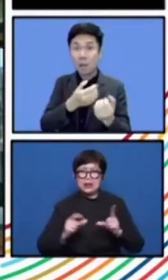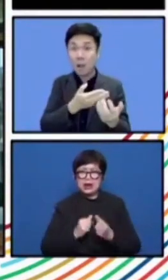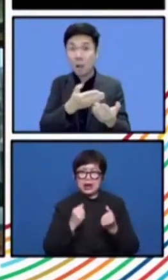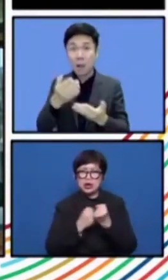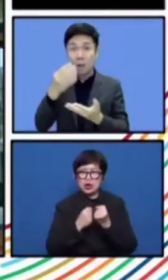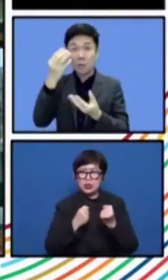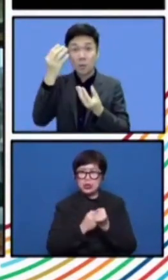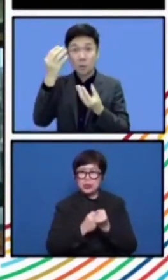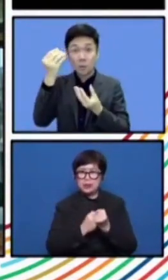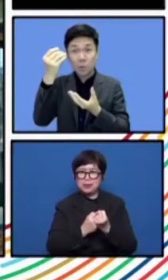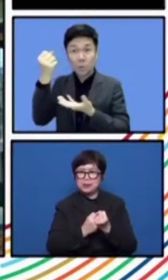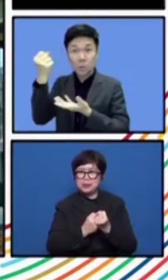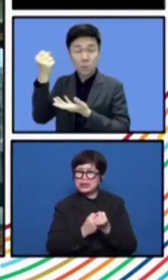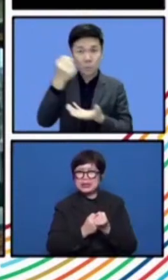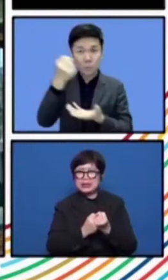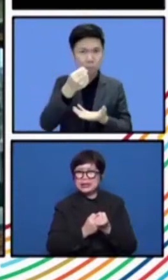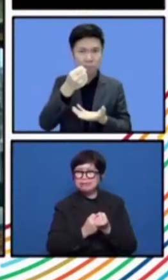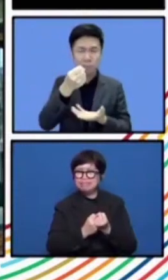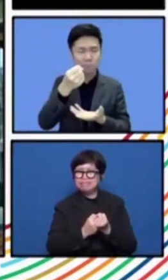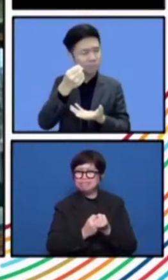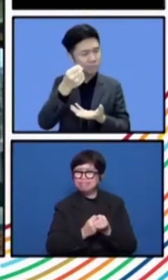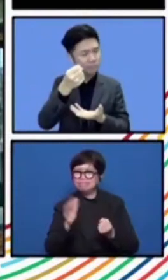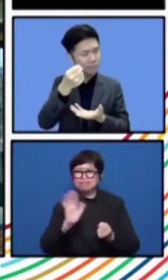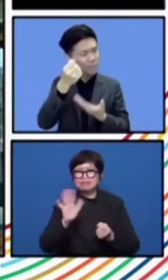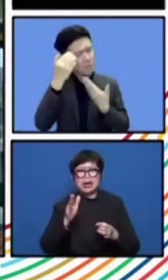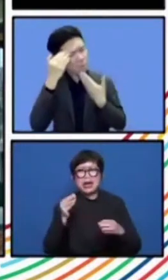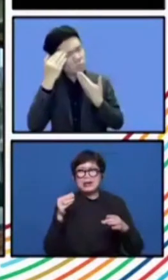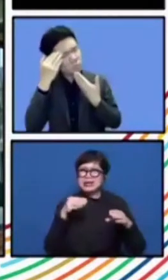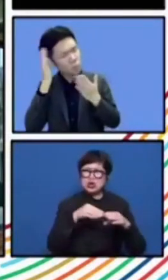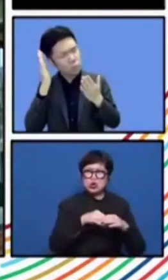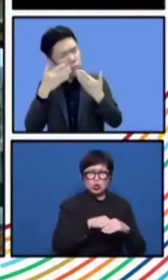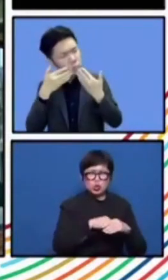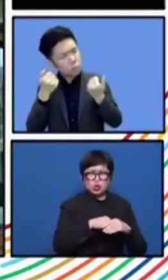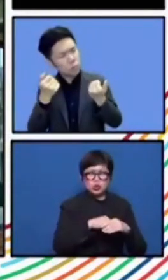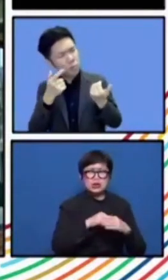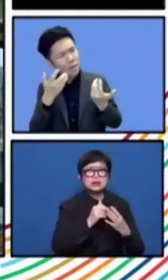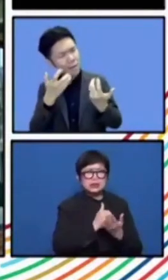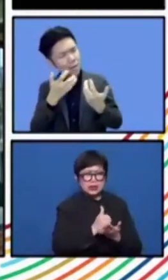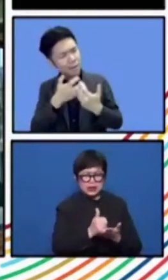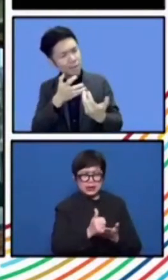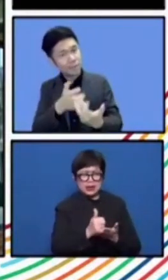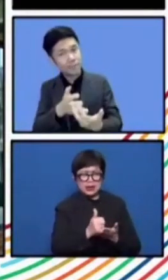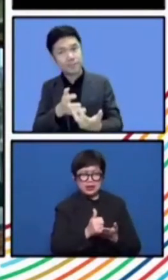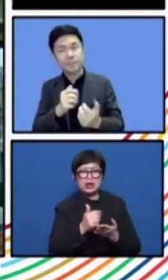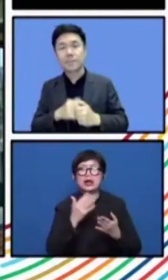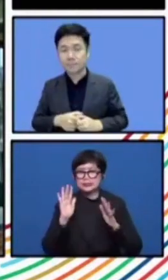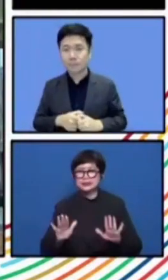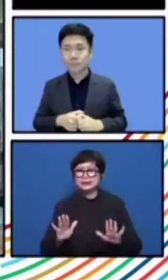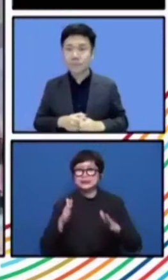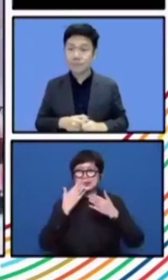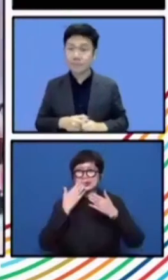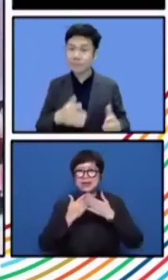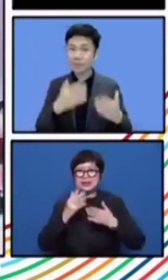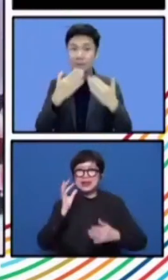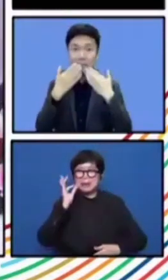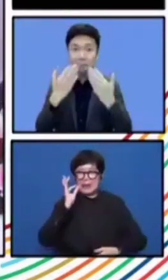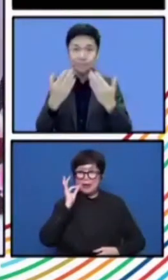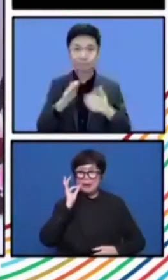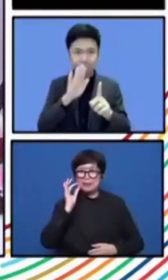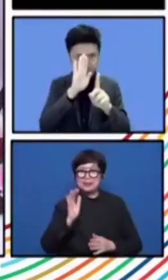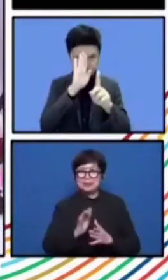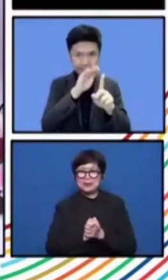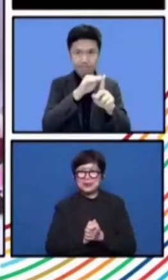really engaged uh in this field thank you very much thank you and apologies